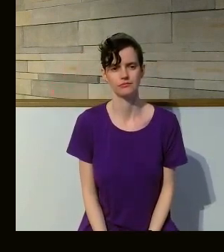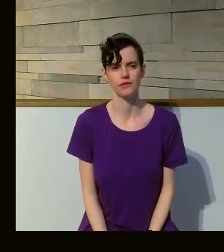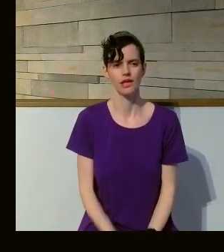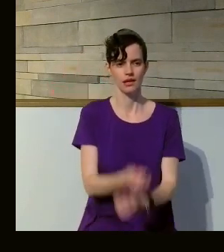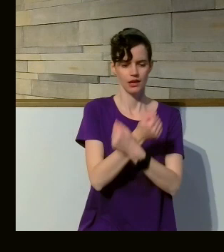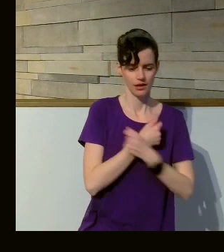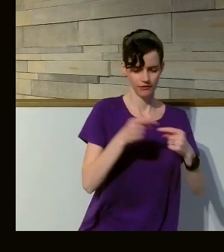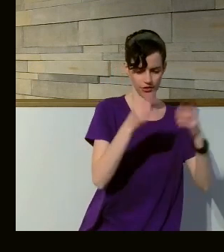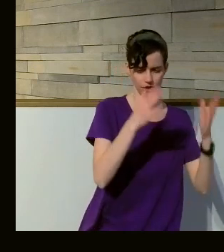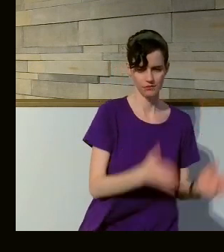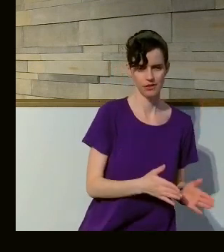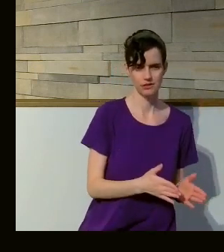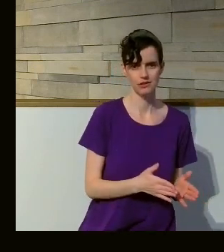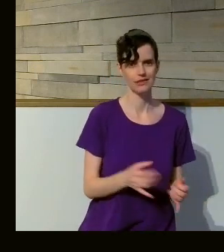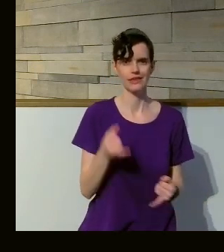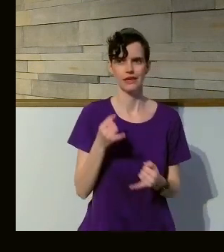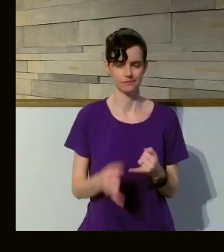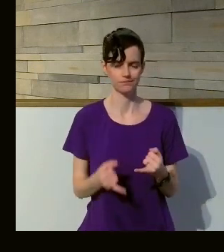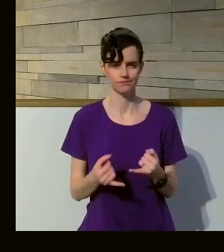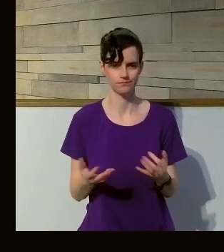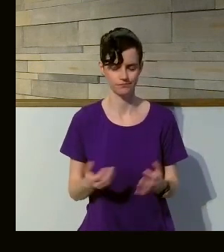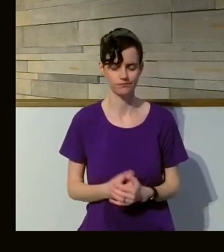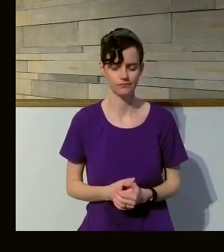Love your enemies, folks. We come to the end.